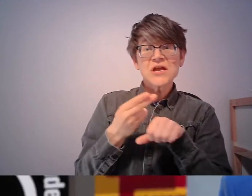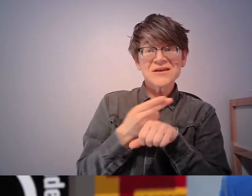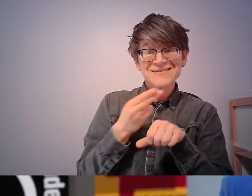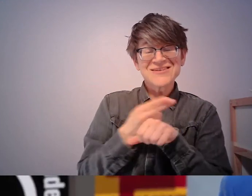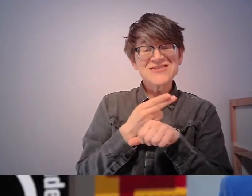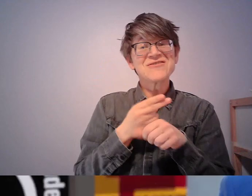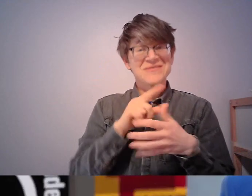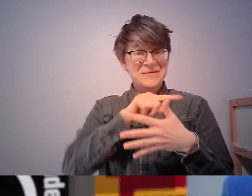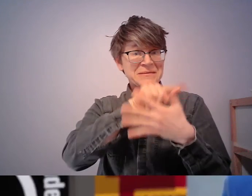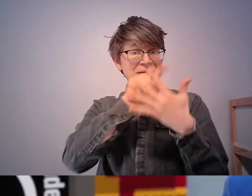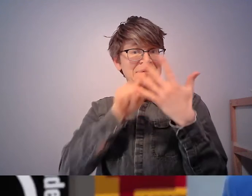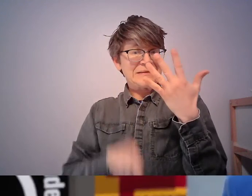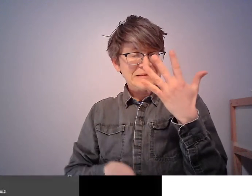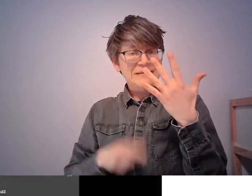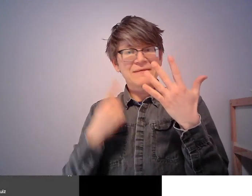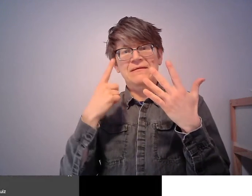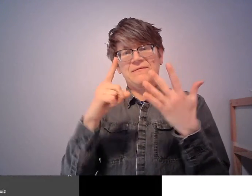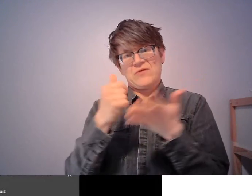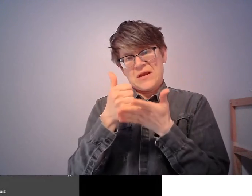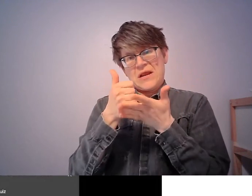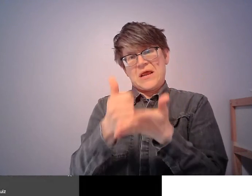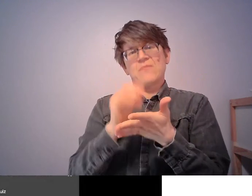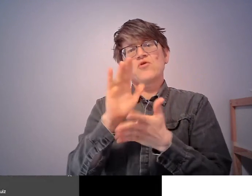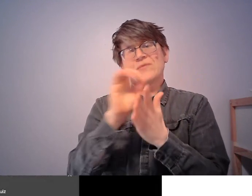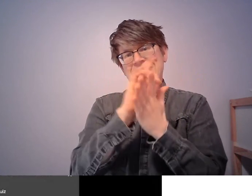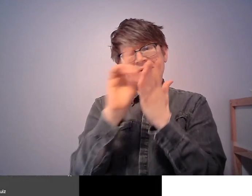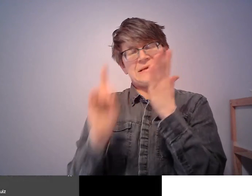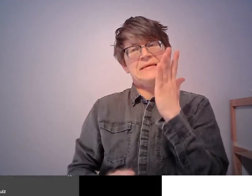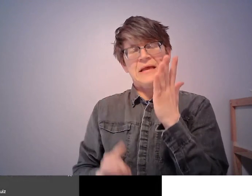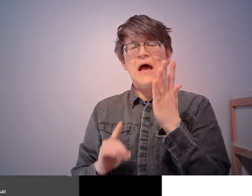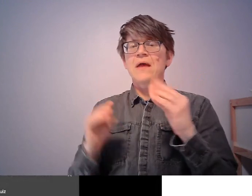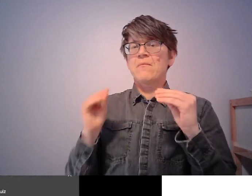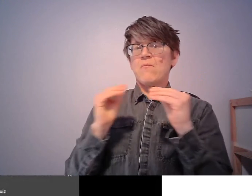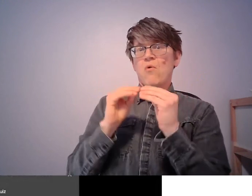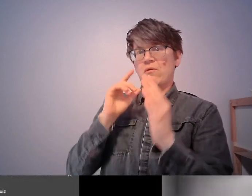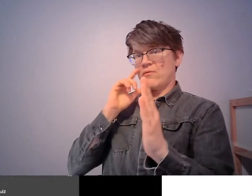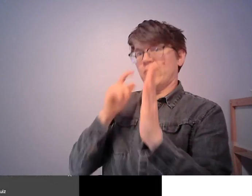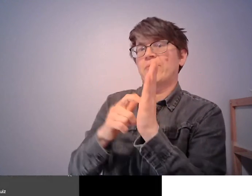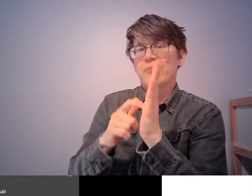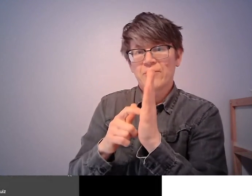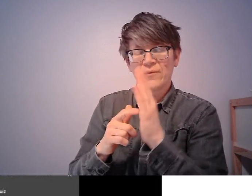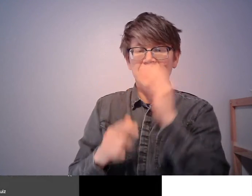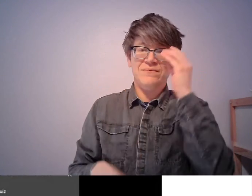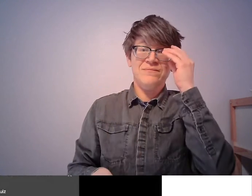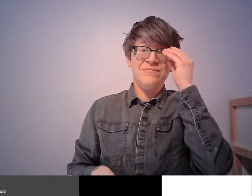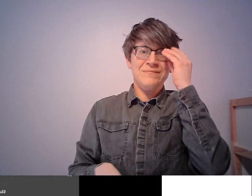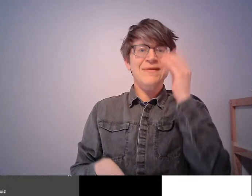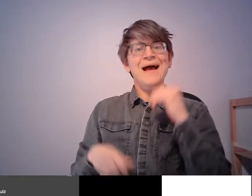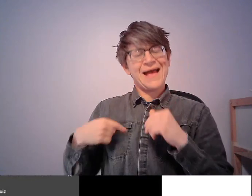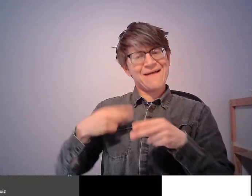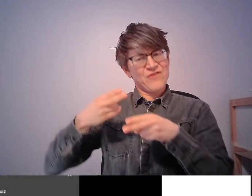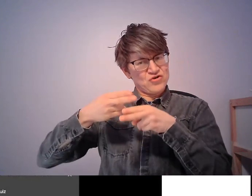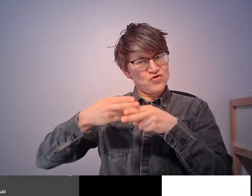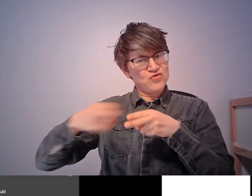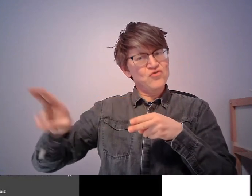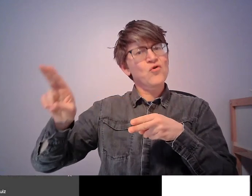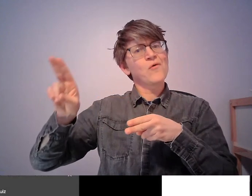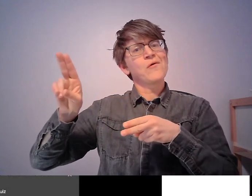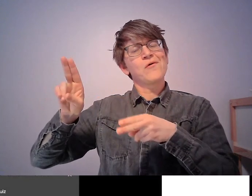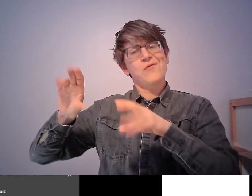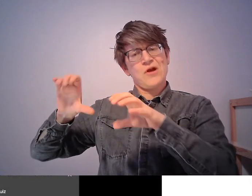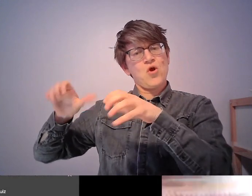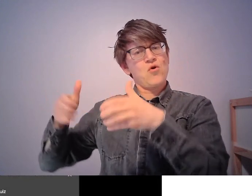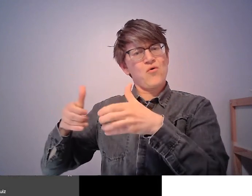your design stand out. For even more tips on typographic hierarchy, check out my short LinkedIn learning course